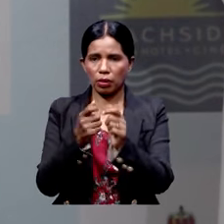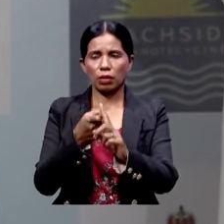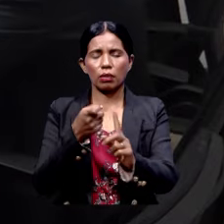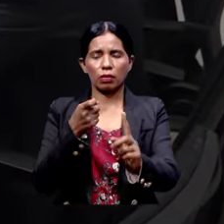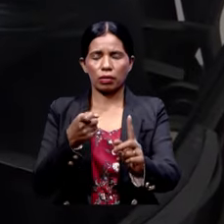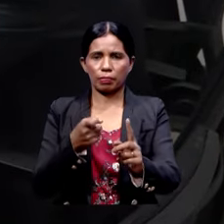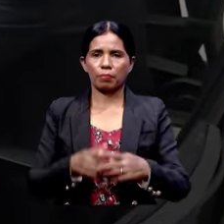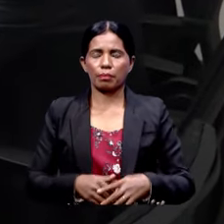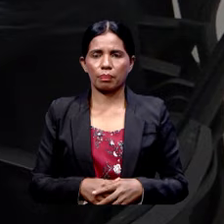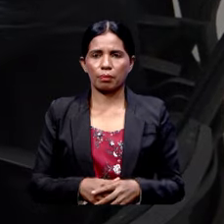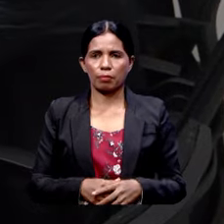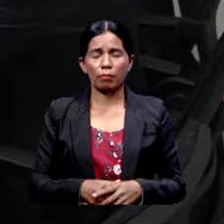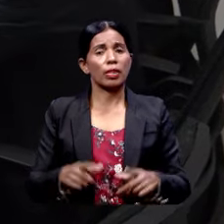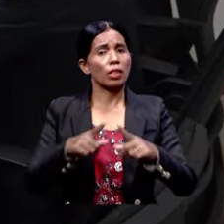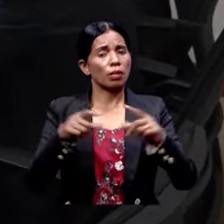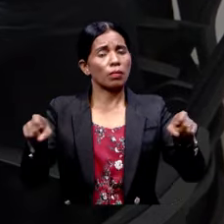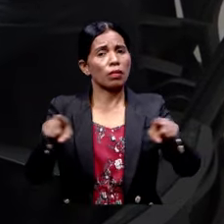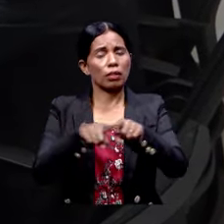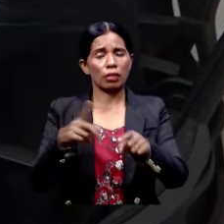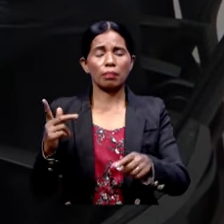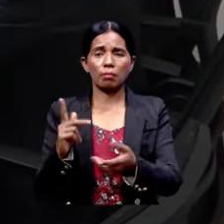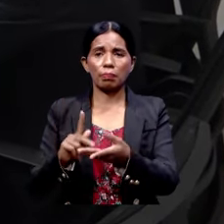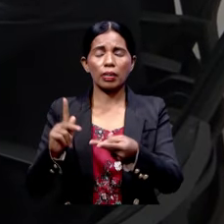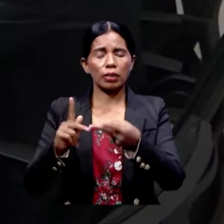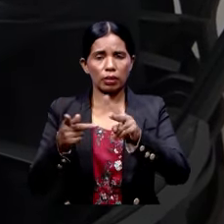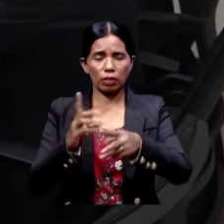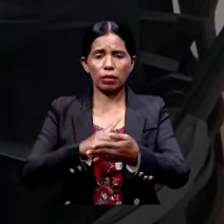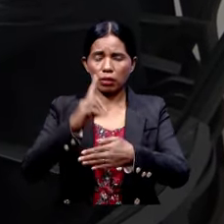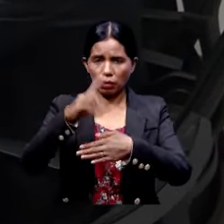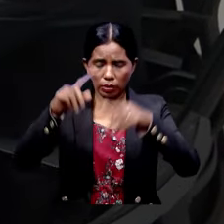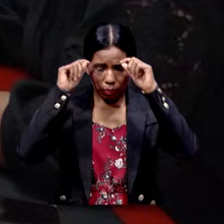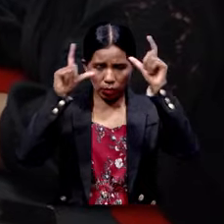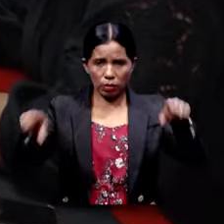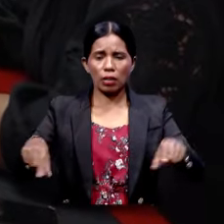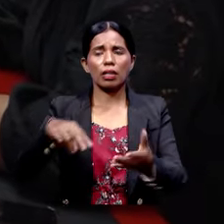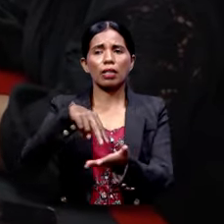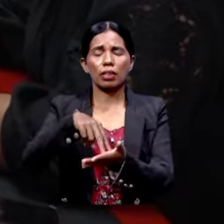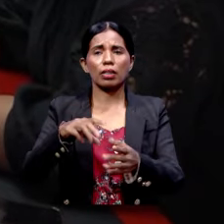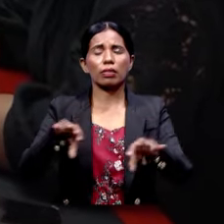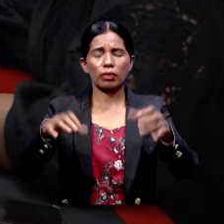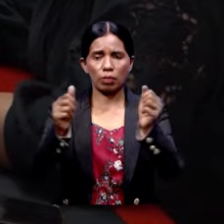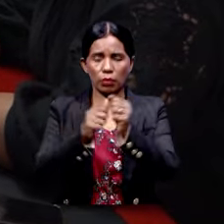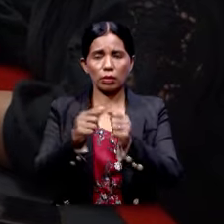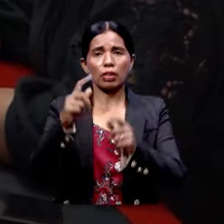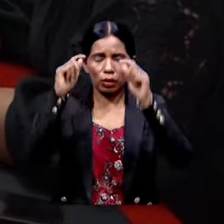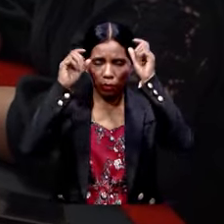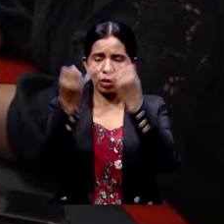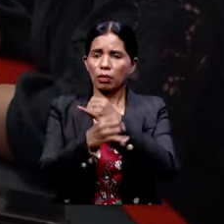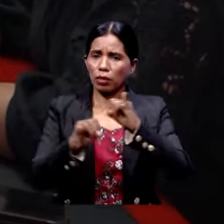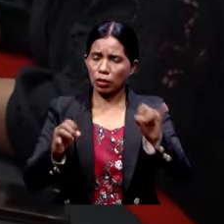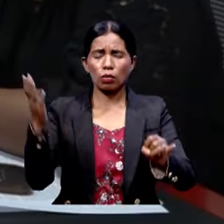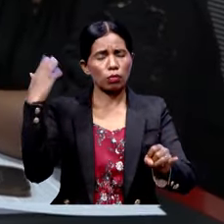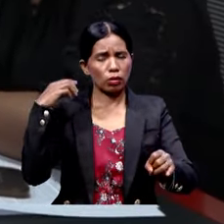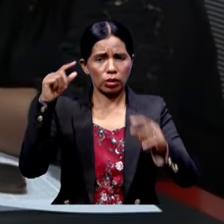of Commerce. Japão, no dar parceiro de desenvolvimento Timor-Leste, neve estabelece cooperação com a Fuente Timor-Okunan. Durante o Japão apoio